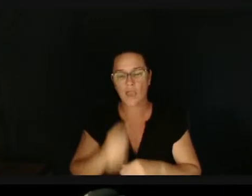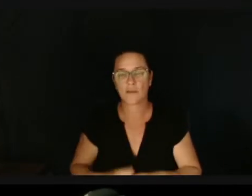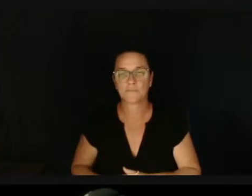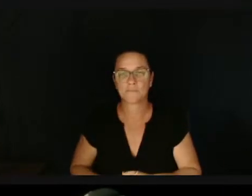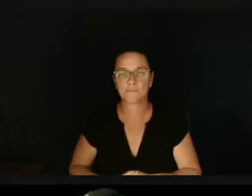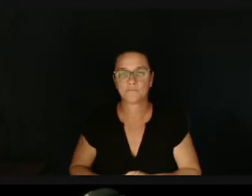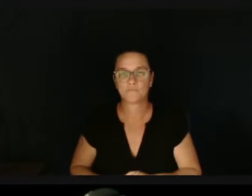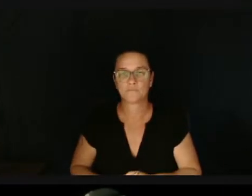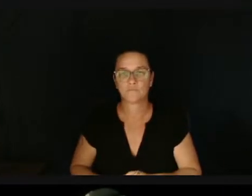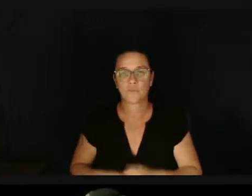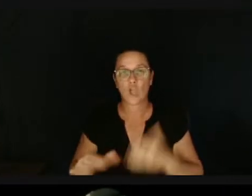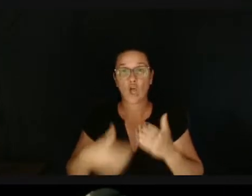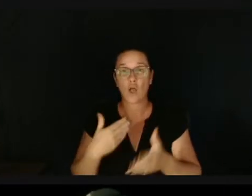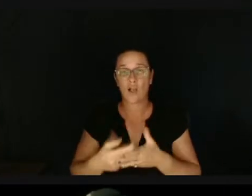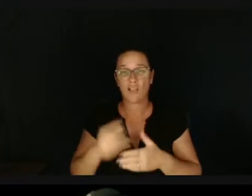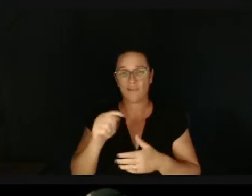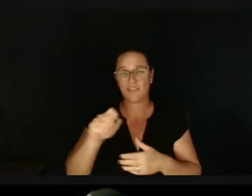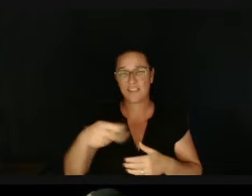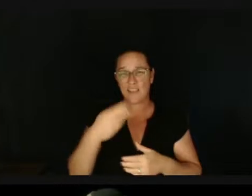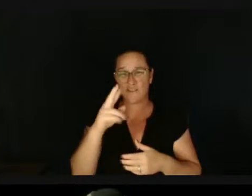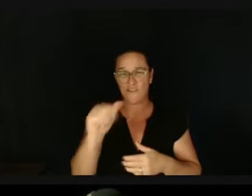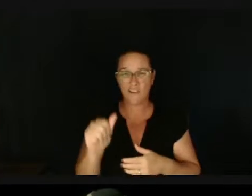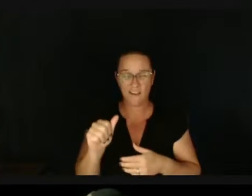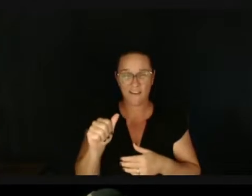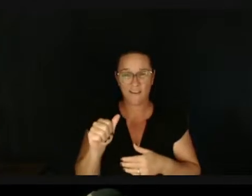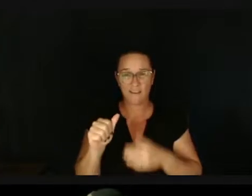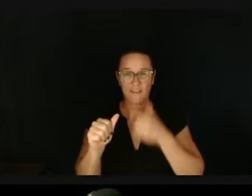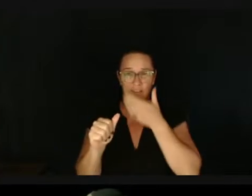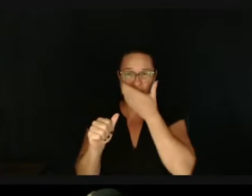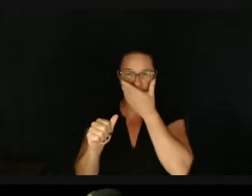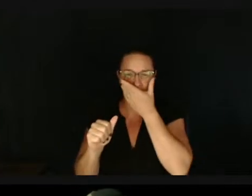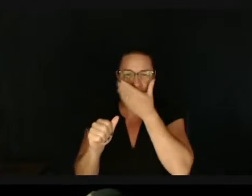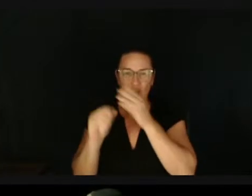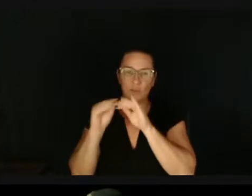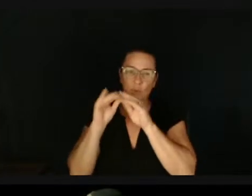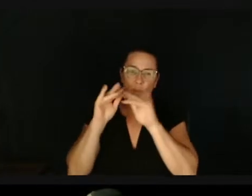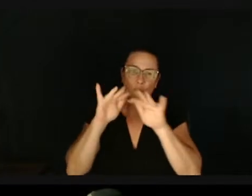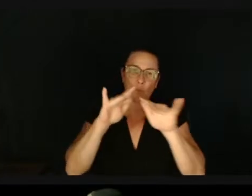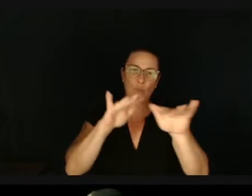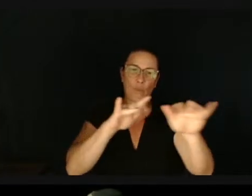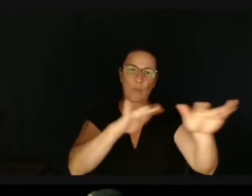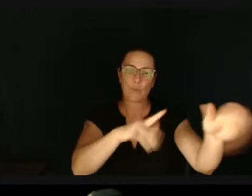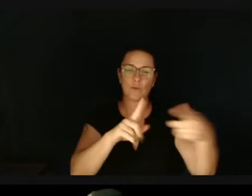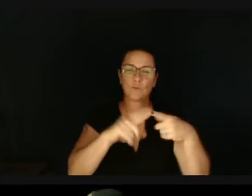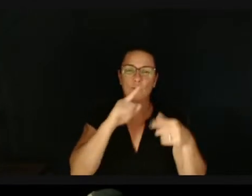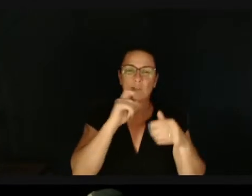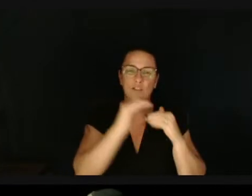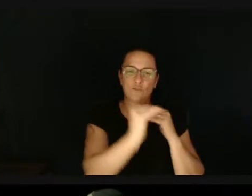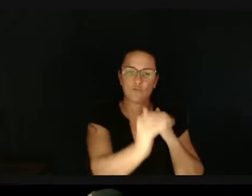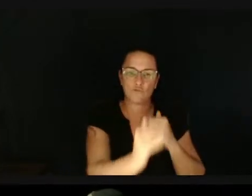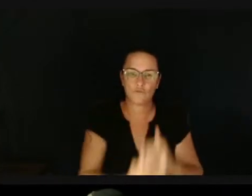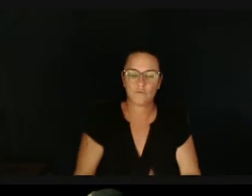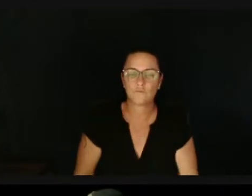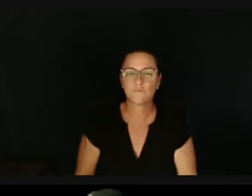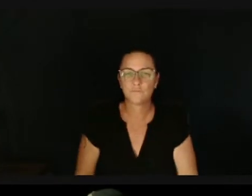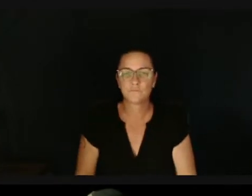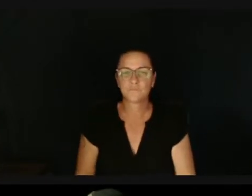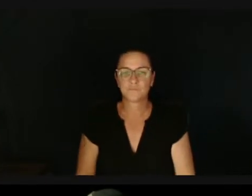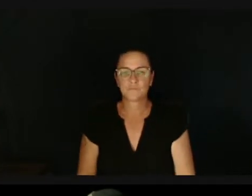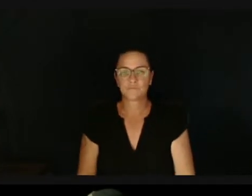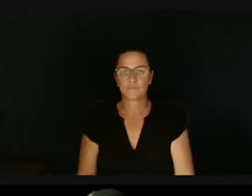All the tephra in the air there, blowing into the desert over that way.